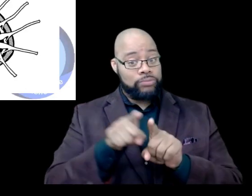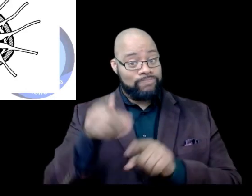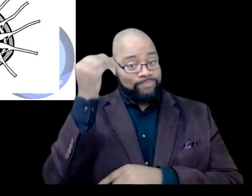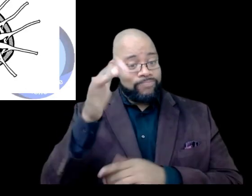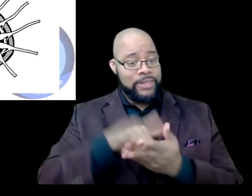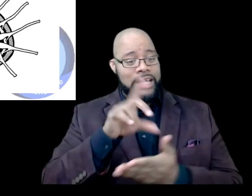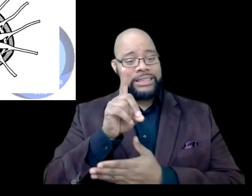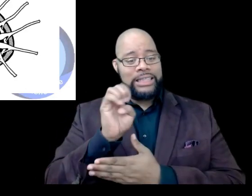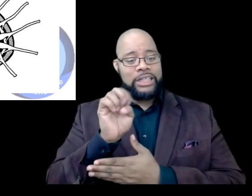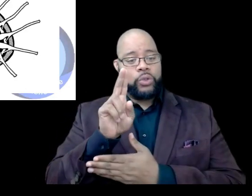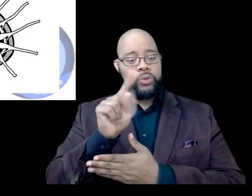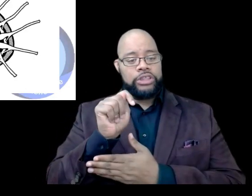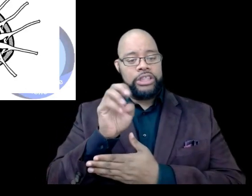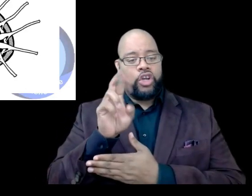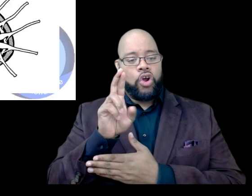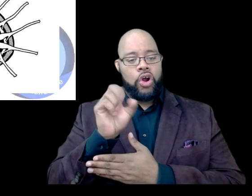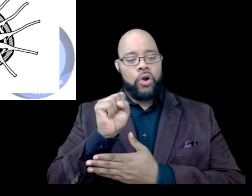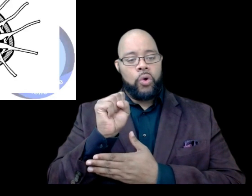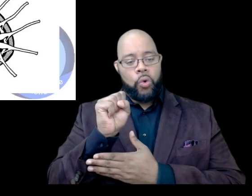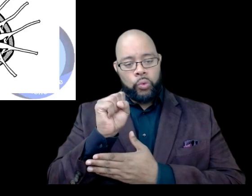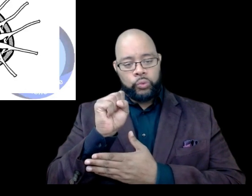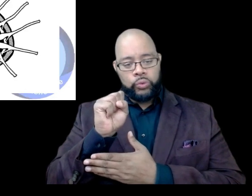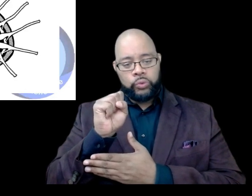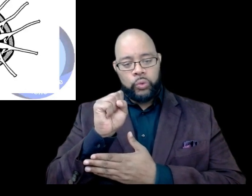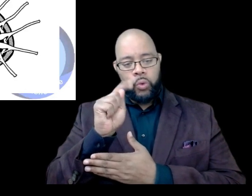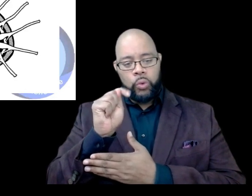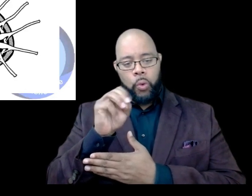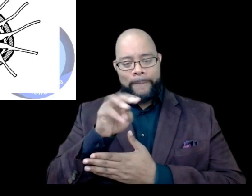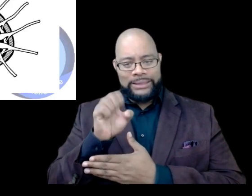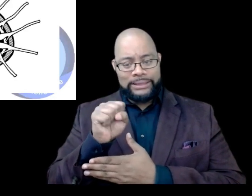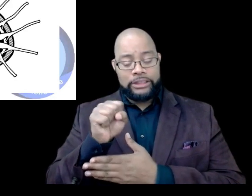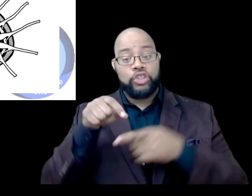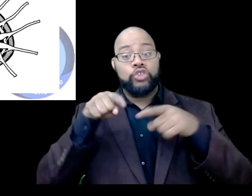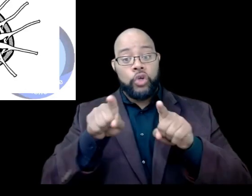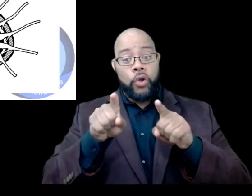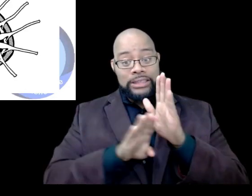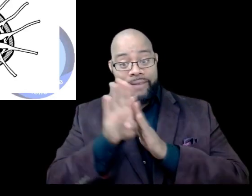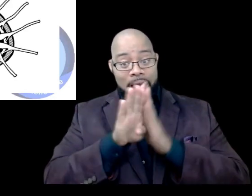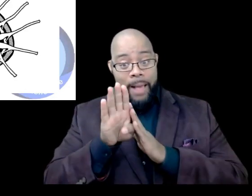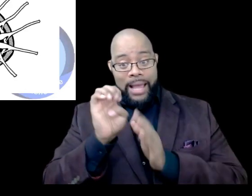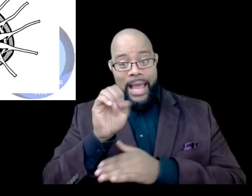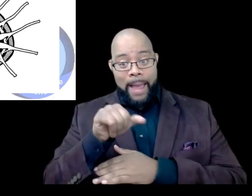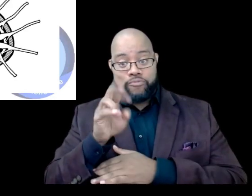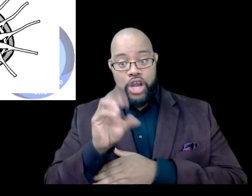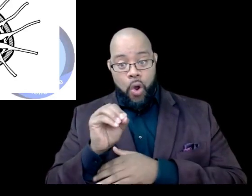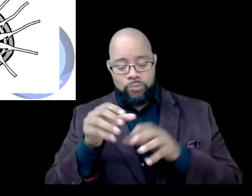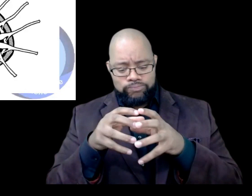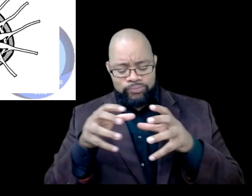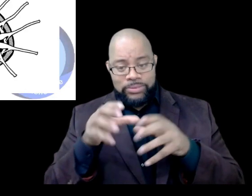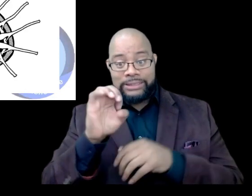Fun fact, they are deuterostomes, meaning that during embryonic